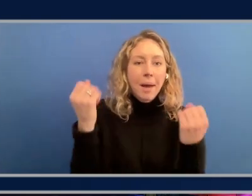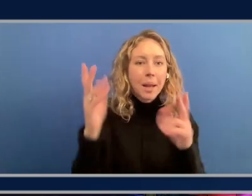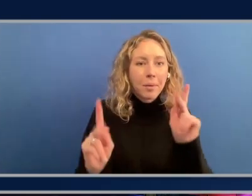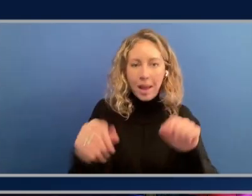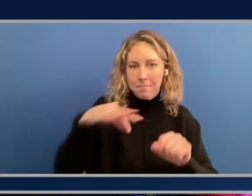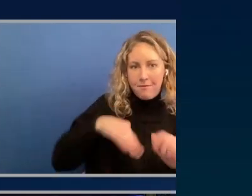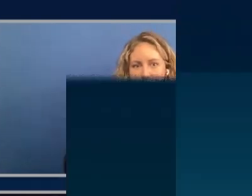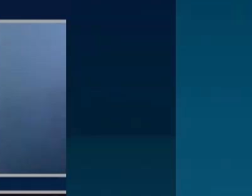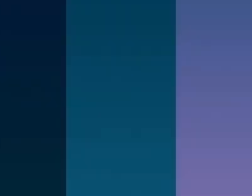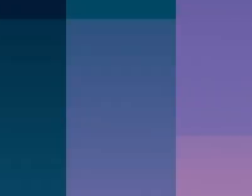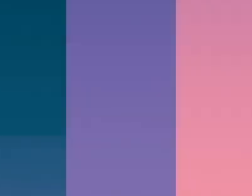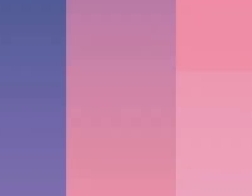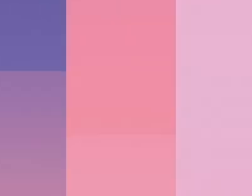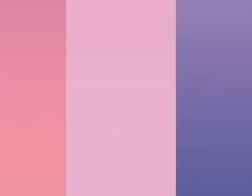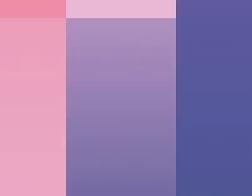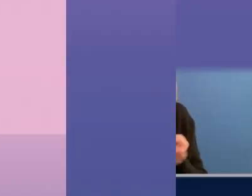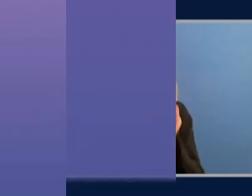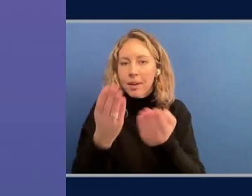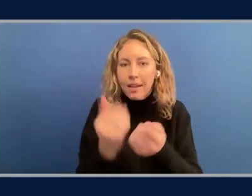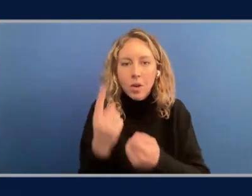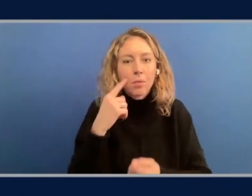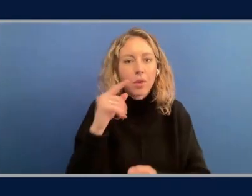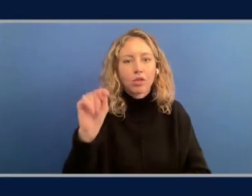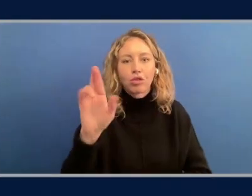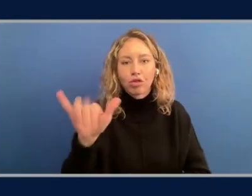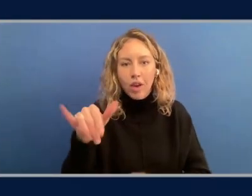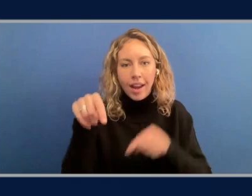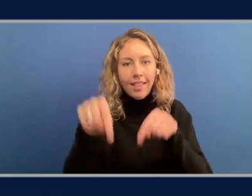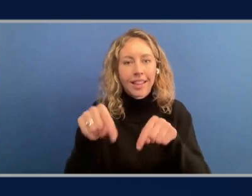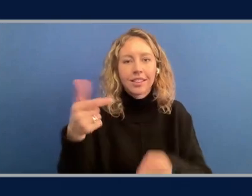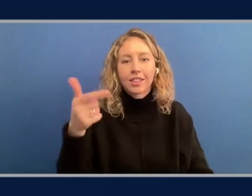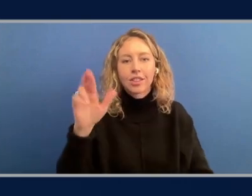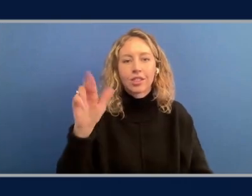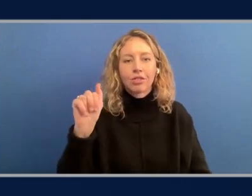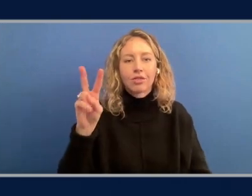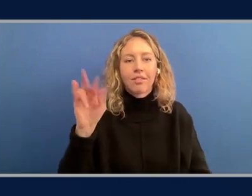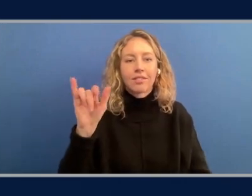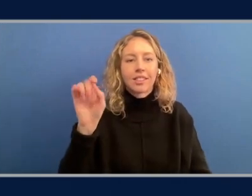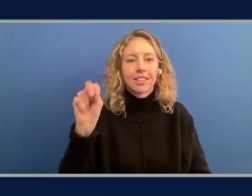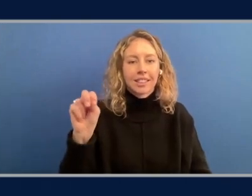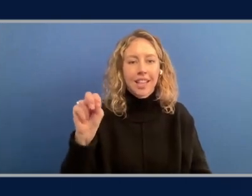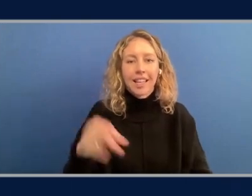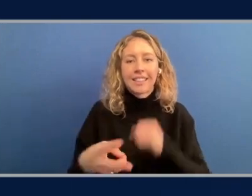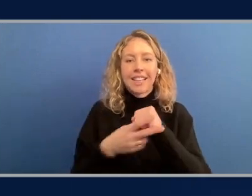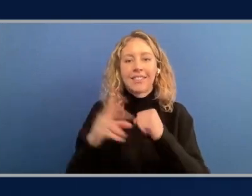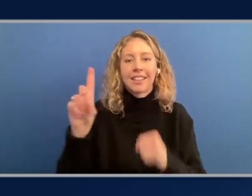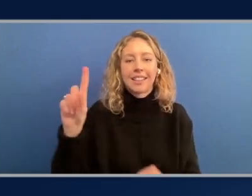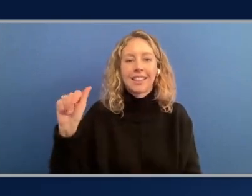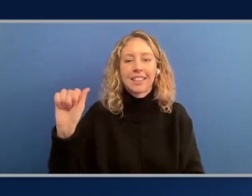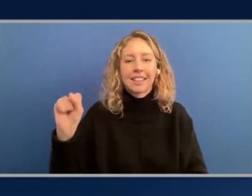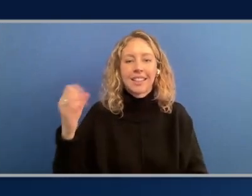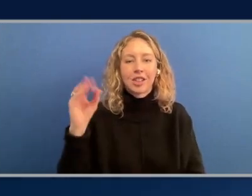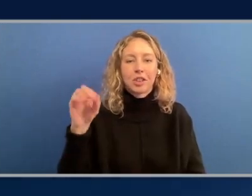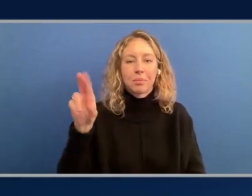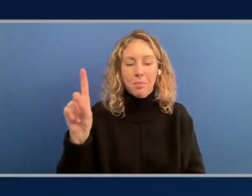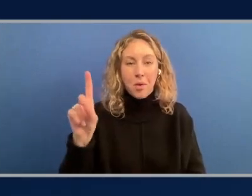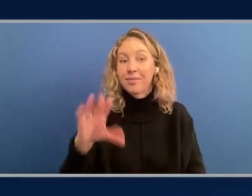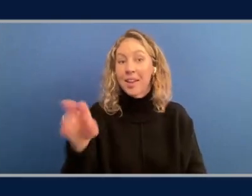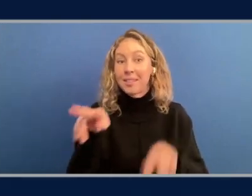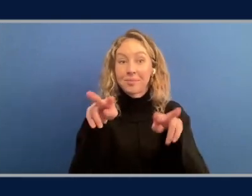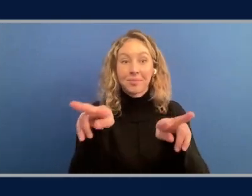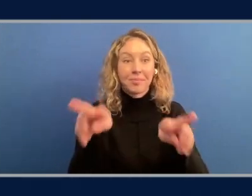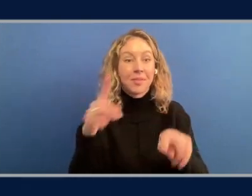highly recommend everyone tries the the Graviton Savings Dashboard. Excuse me, I stumbled on it. And stay tuned